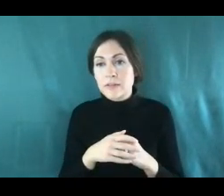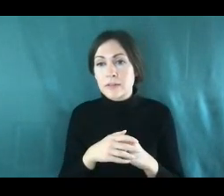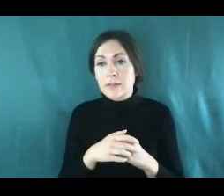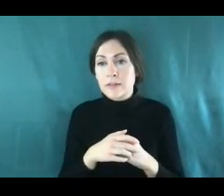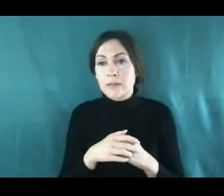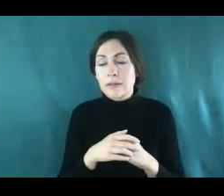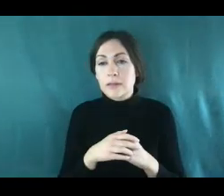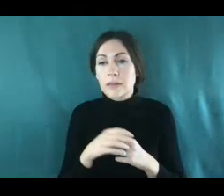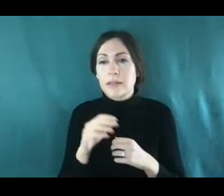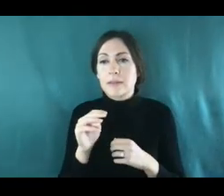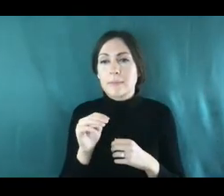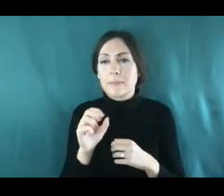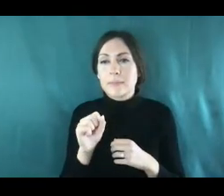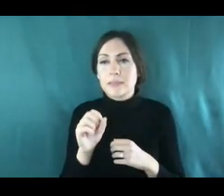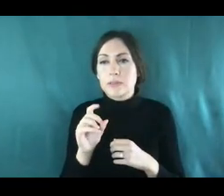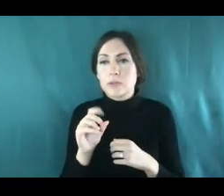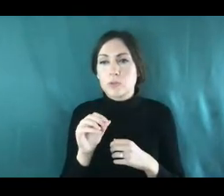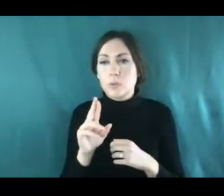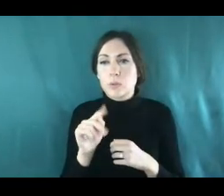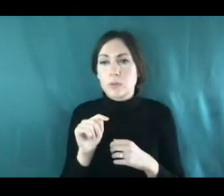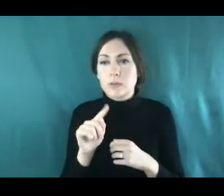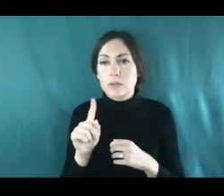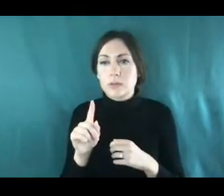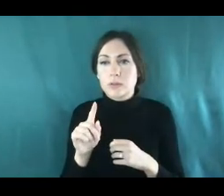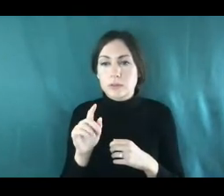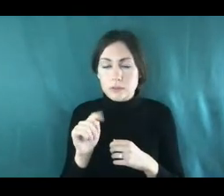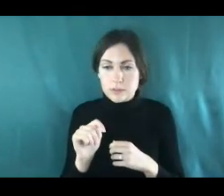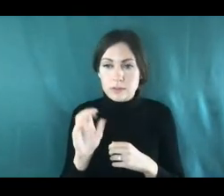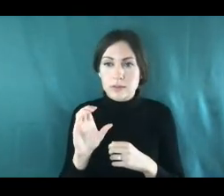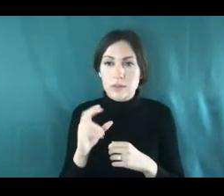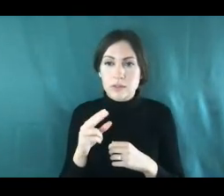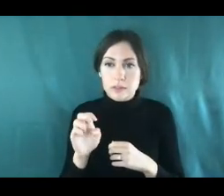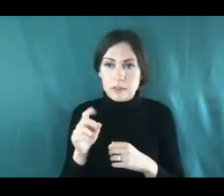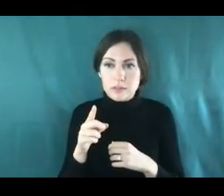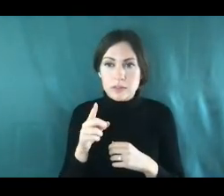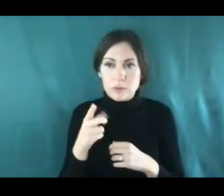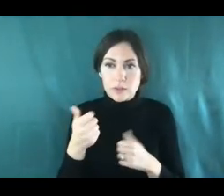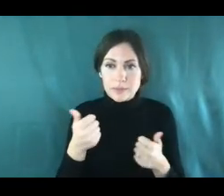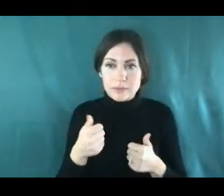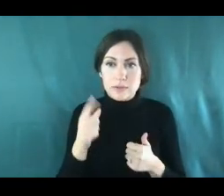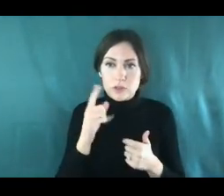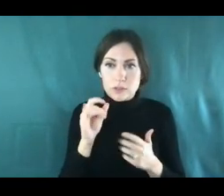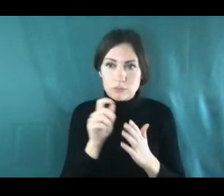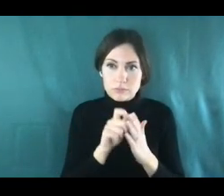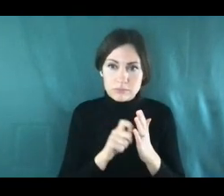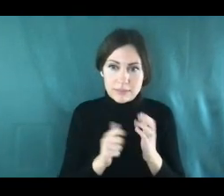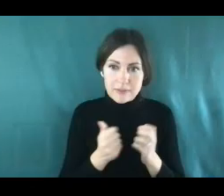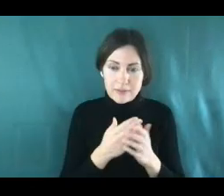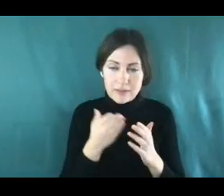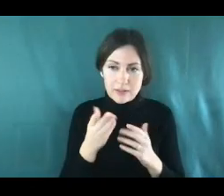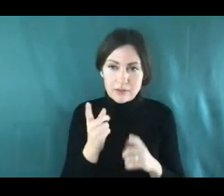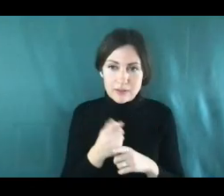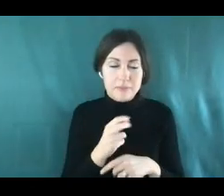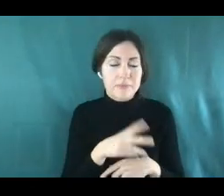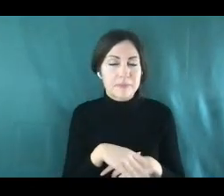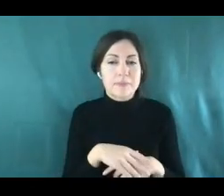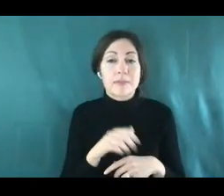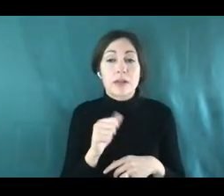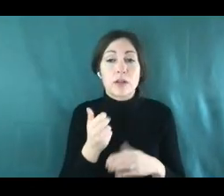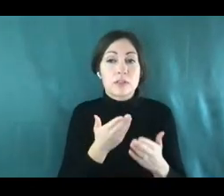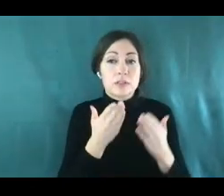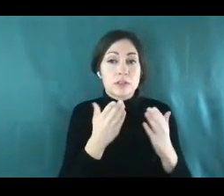Ms. Dorch, it looks like you're taking notes, and I'm seeing some thumbs up. It looks like you've got everything down there. Yep. Okay. Any other suggested